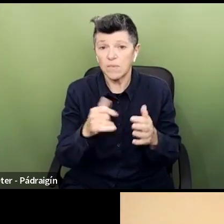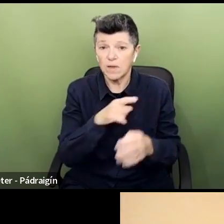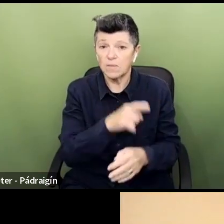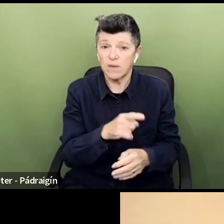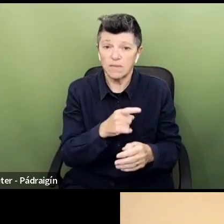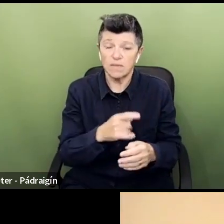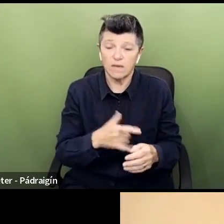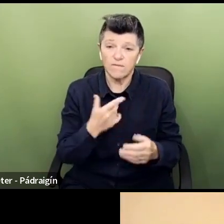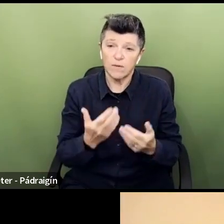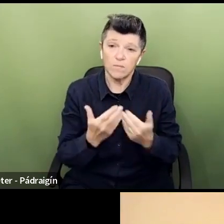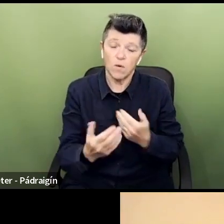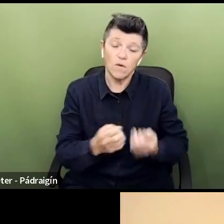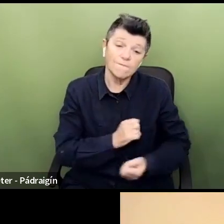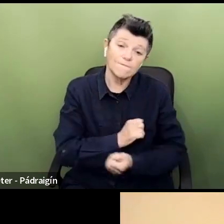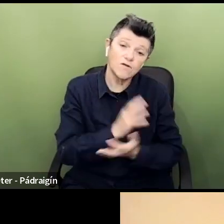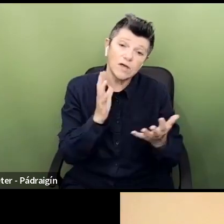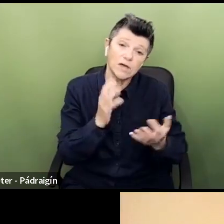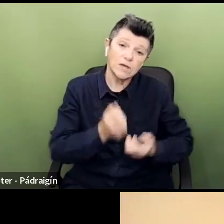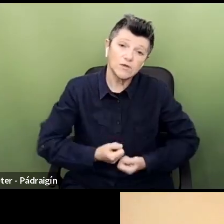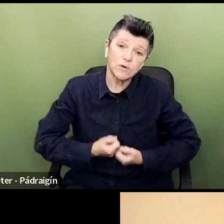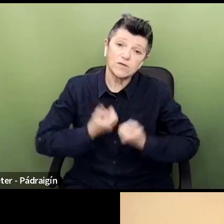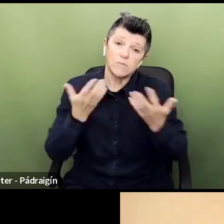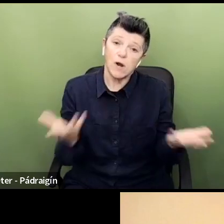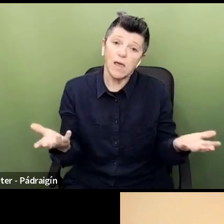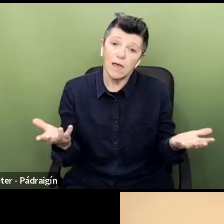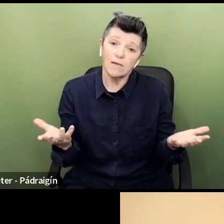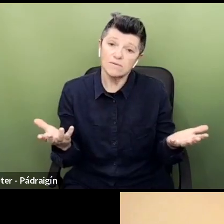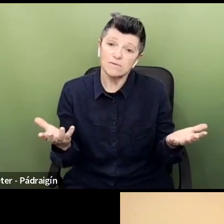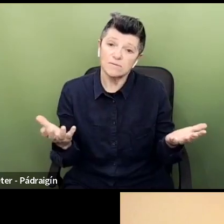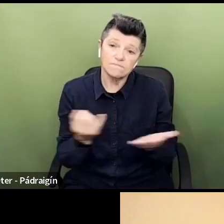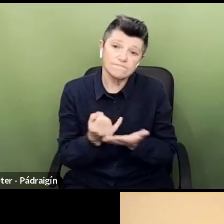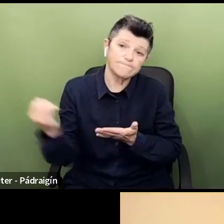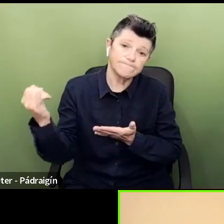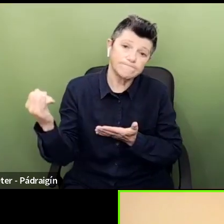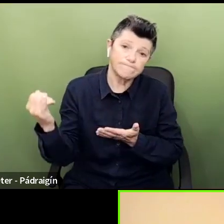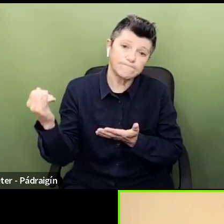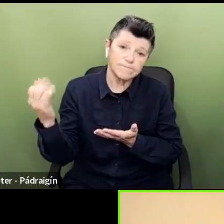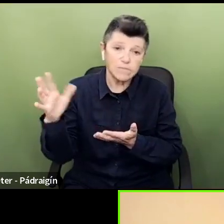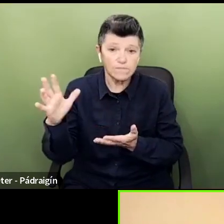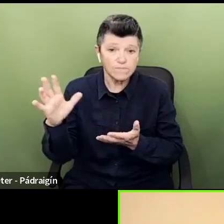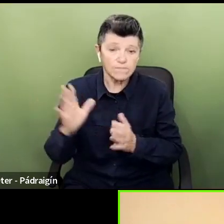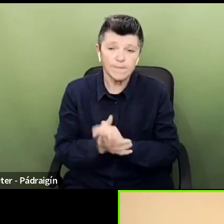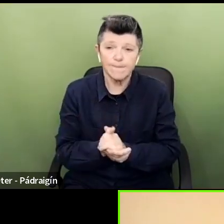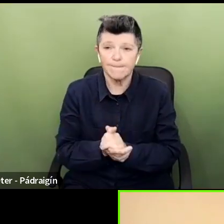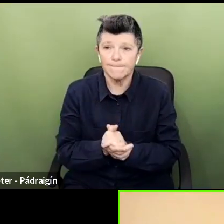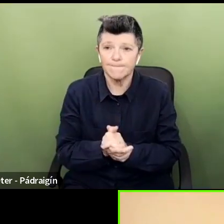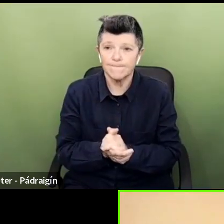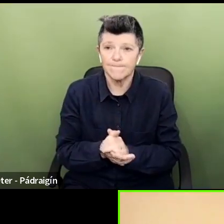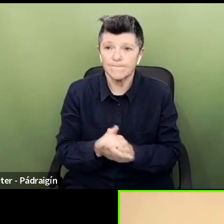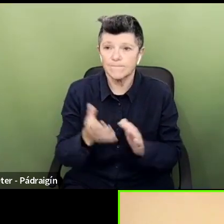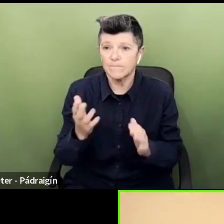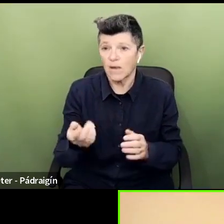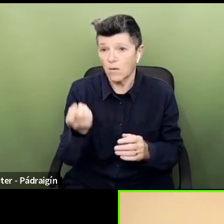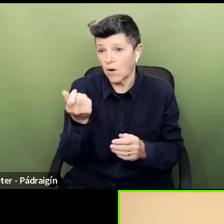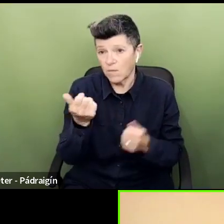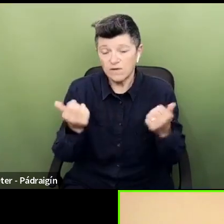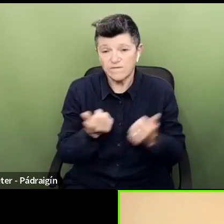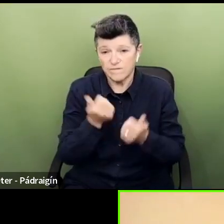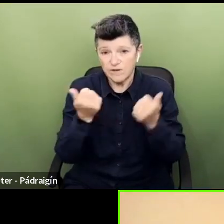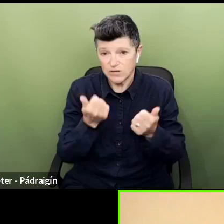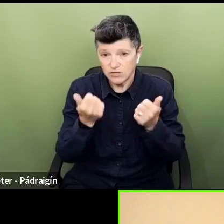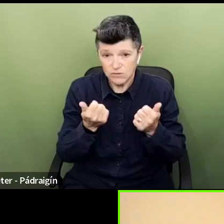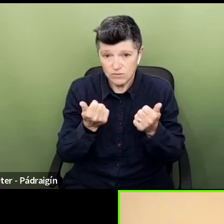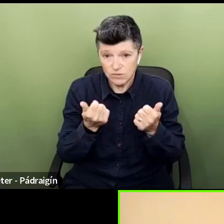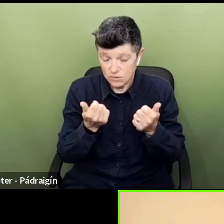of express their opposition to the regime. We're rapidly approaching the end of the program, but